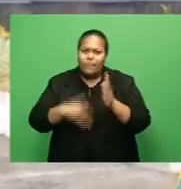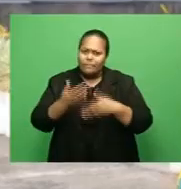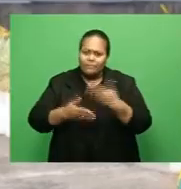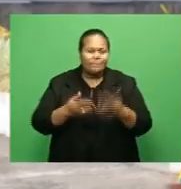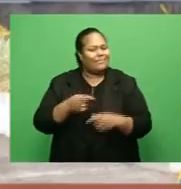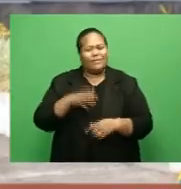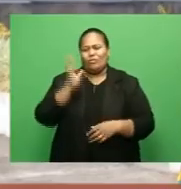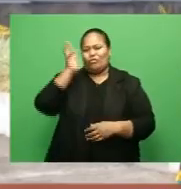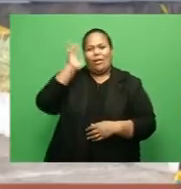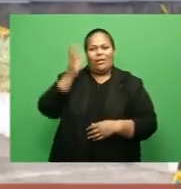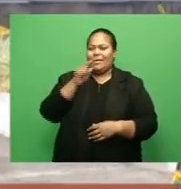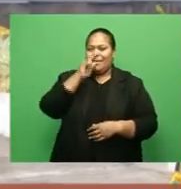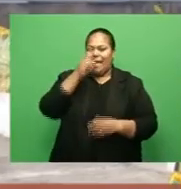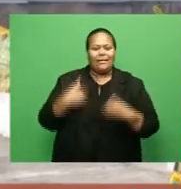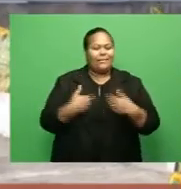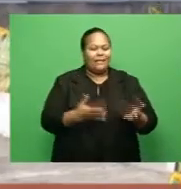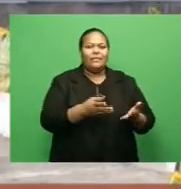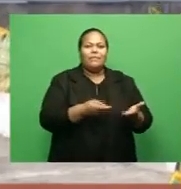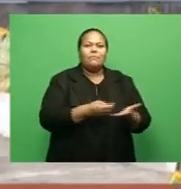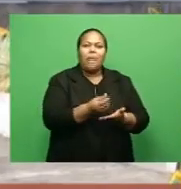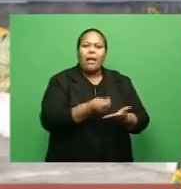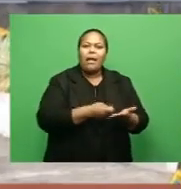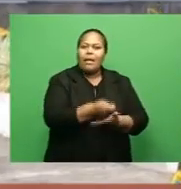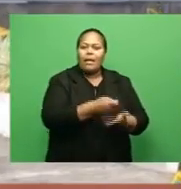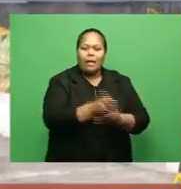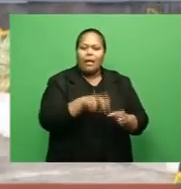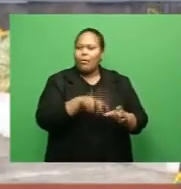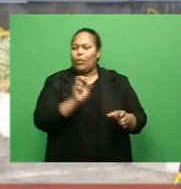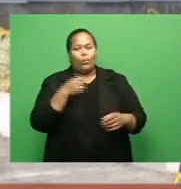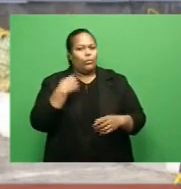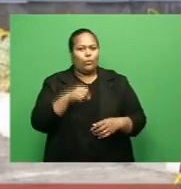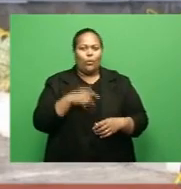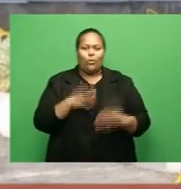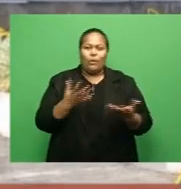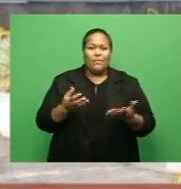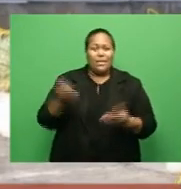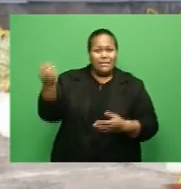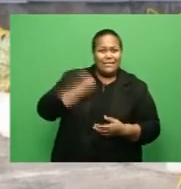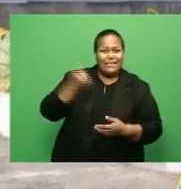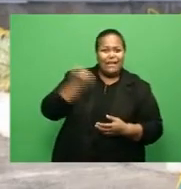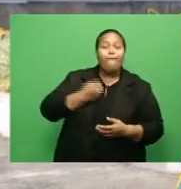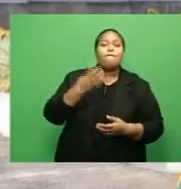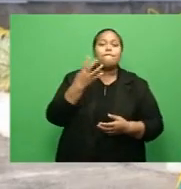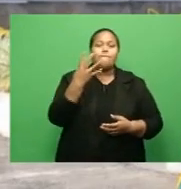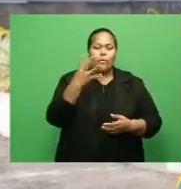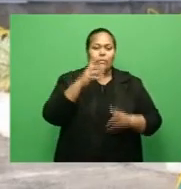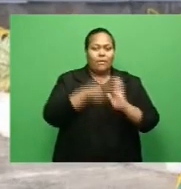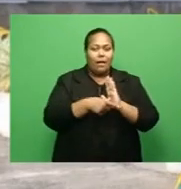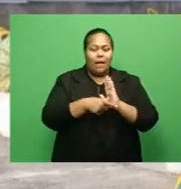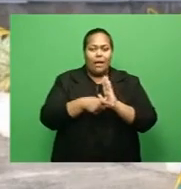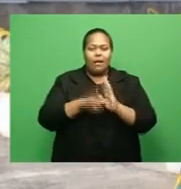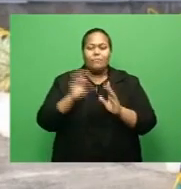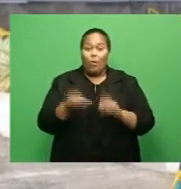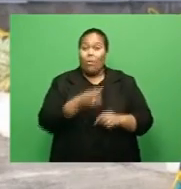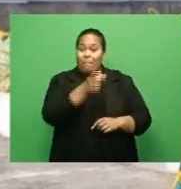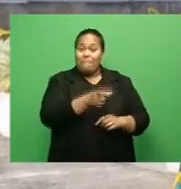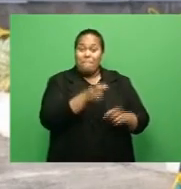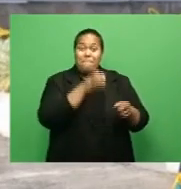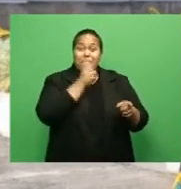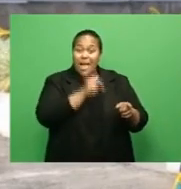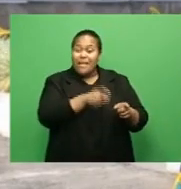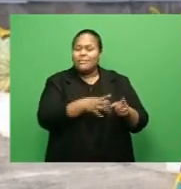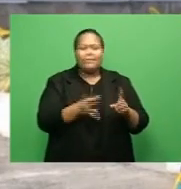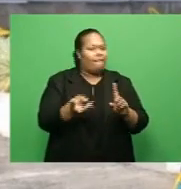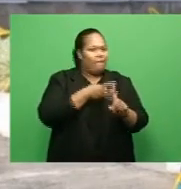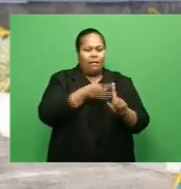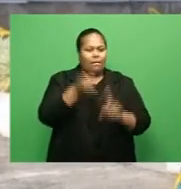serious. The lawyer also told the court the deceased was allegedly stabbed 4 times and thus the accused is a violent person and will